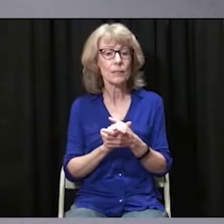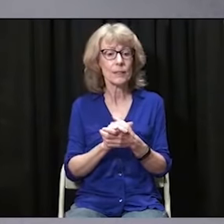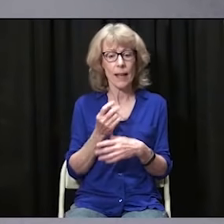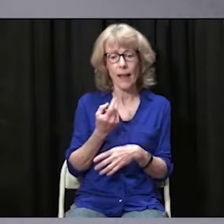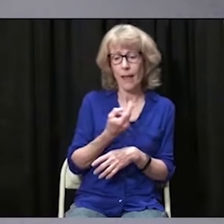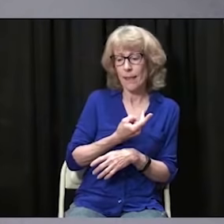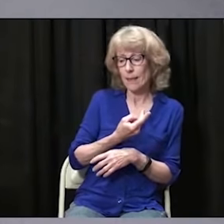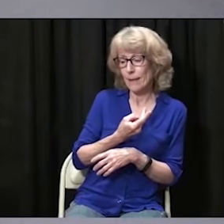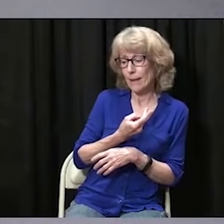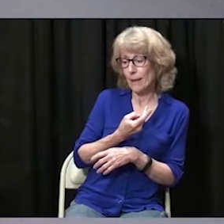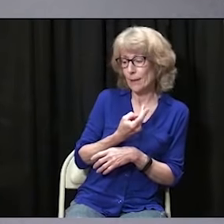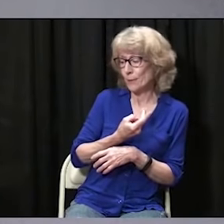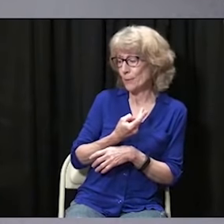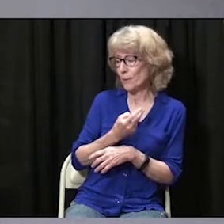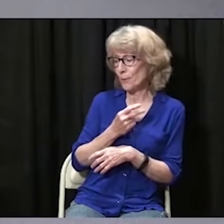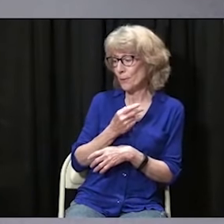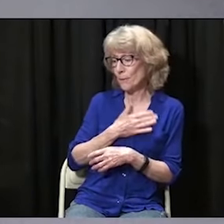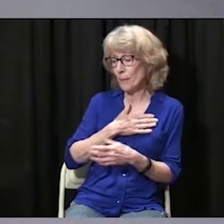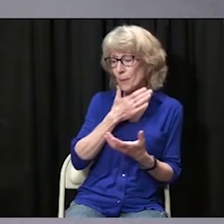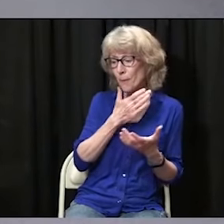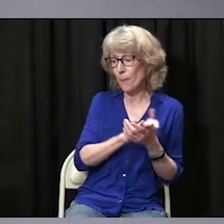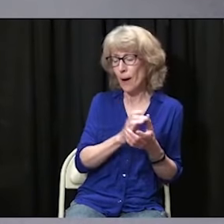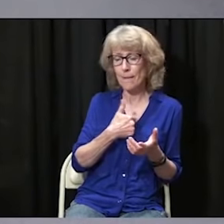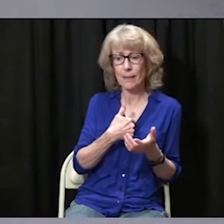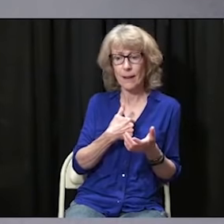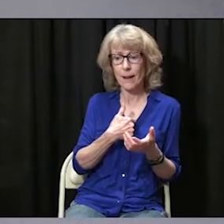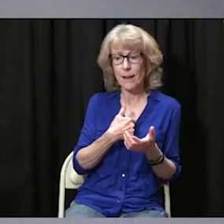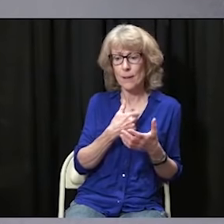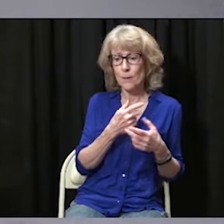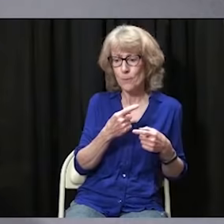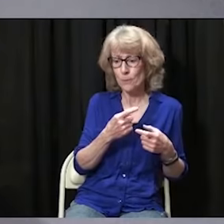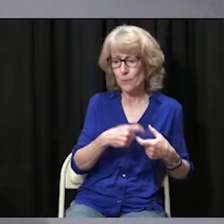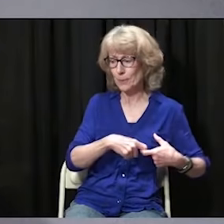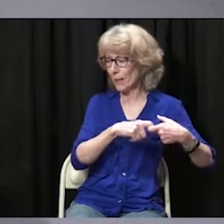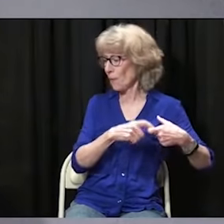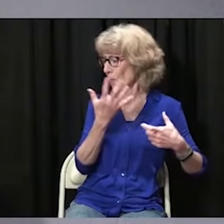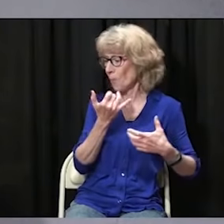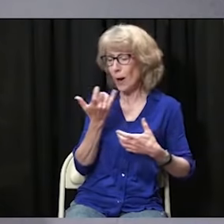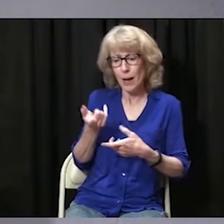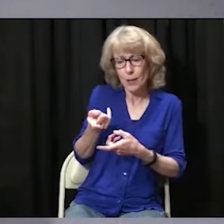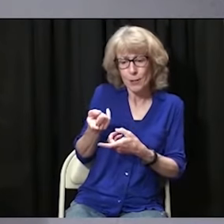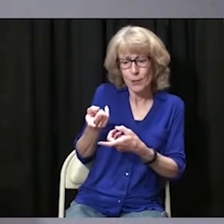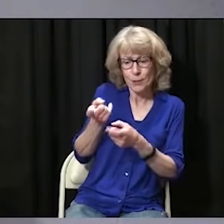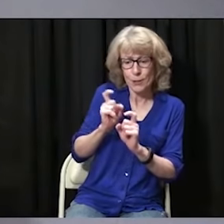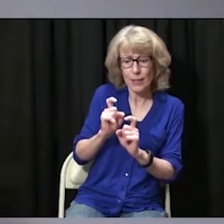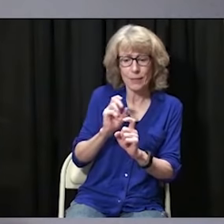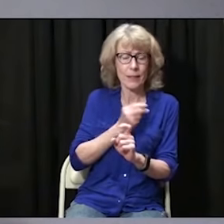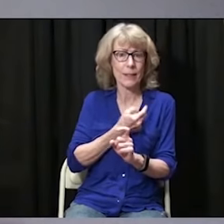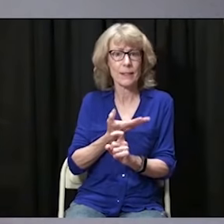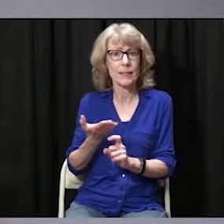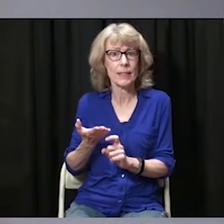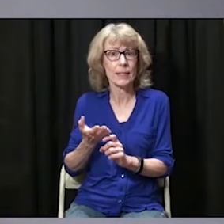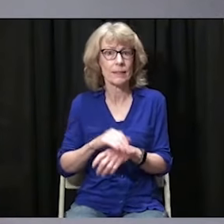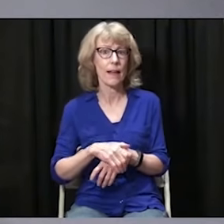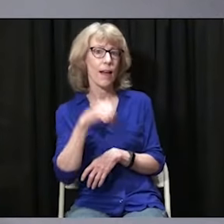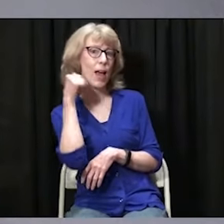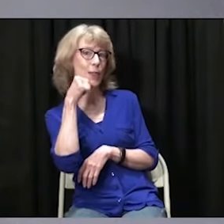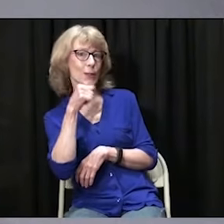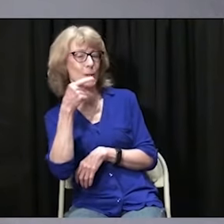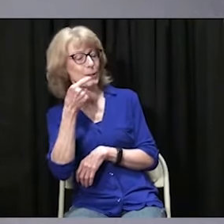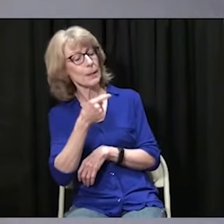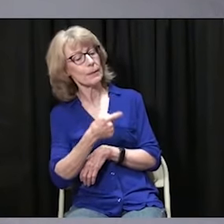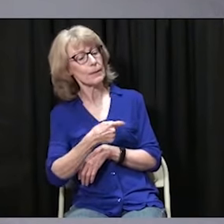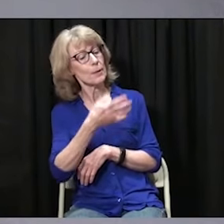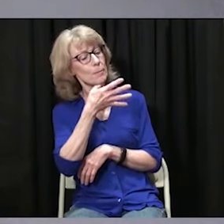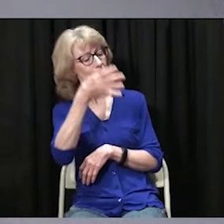Why? Like, it's not Christmas. It's not our birthday. Like, why are you giving these things to us? And they say, well, Mom, Dad, we are declaring today is